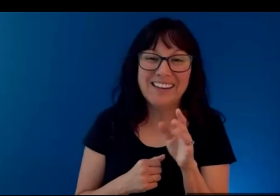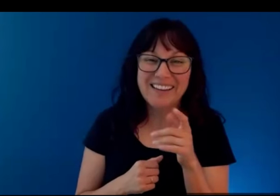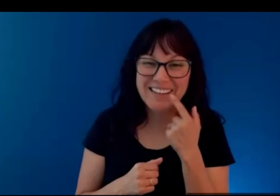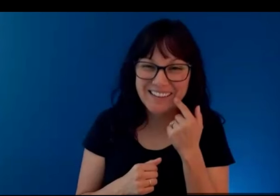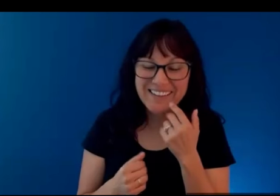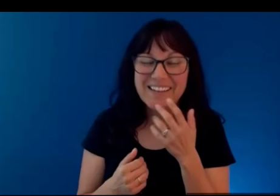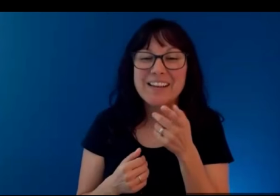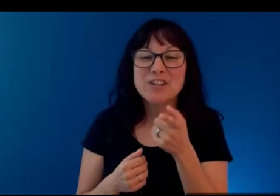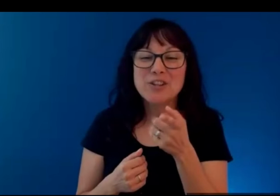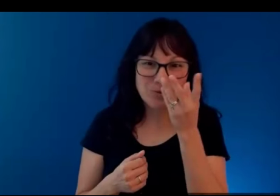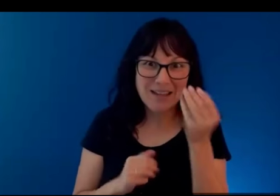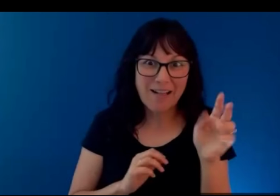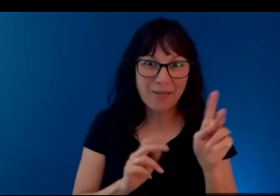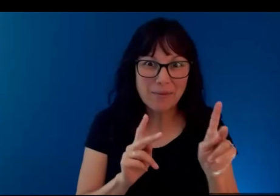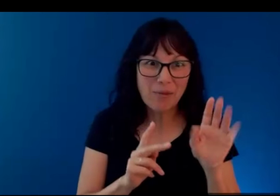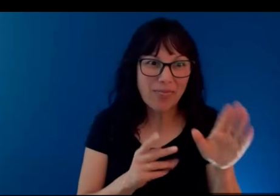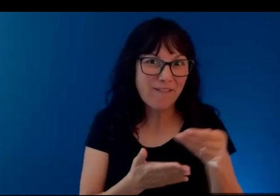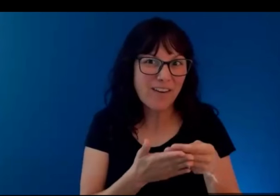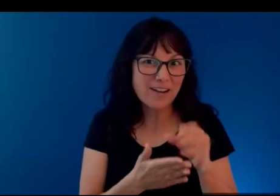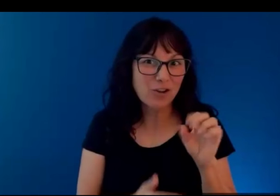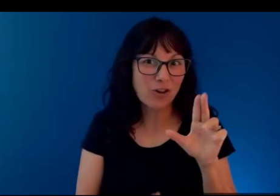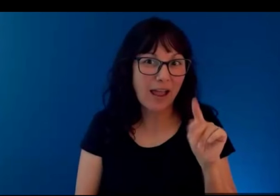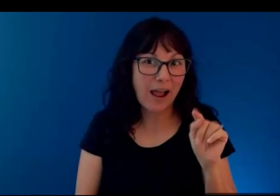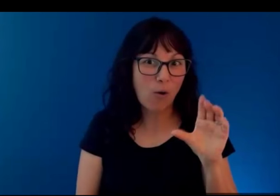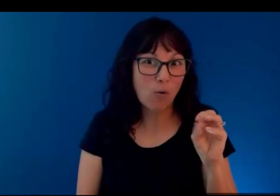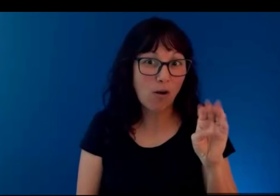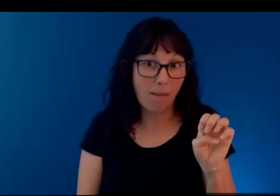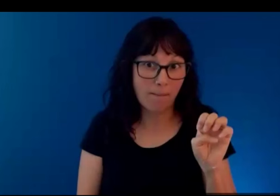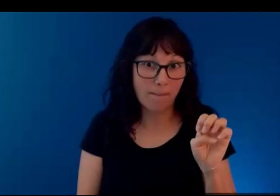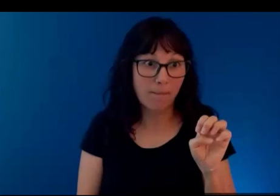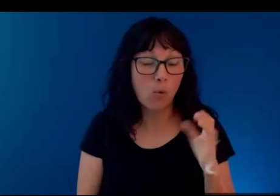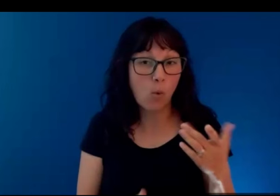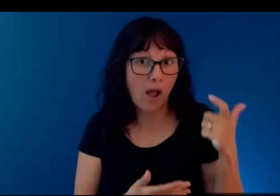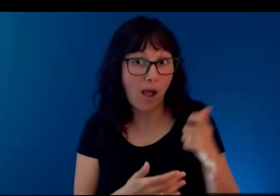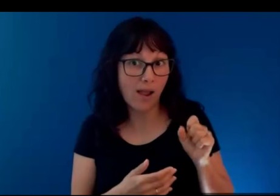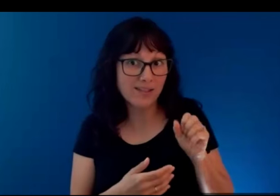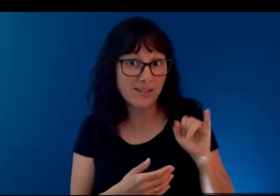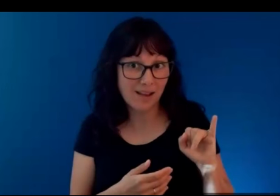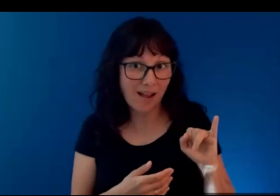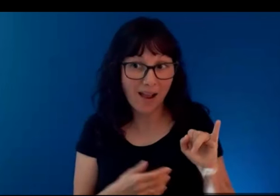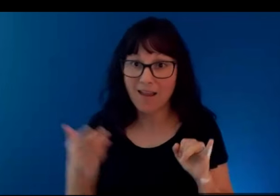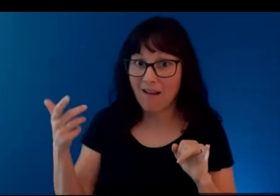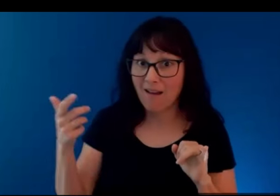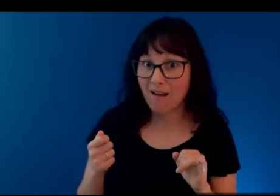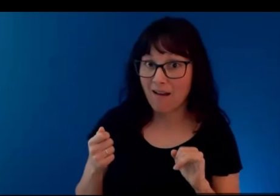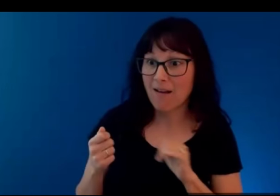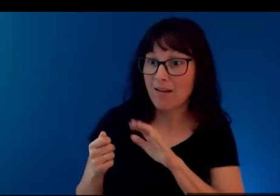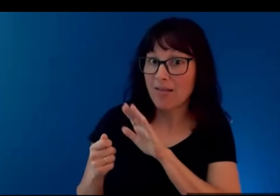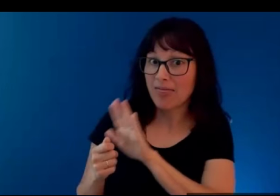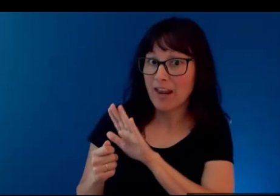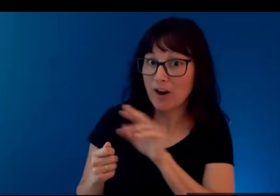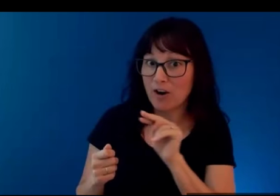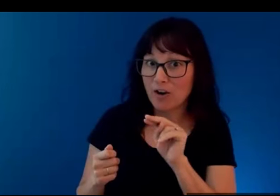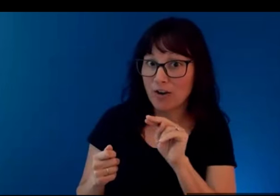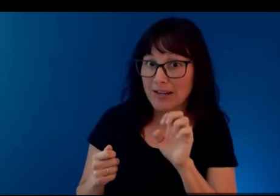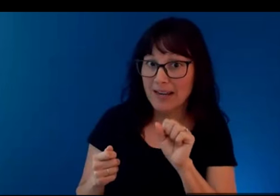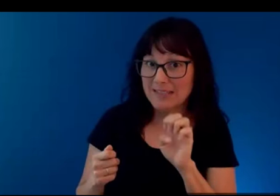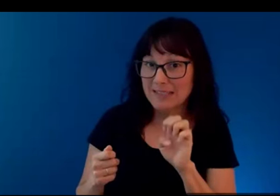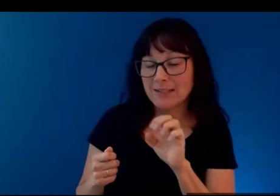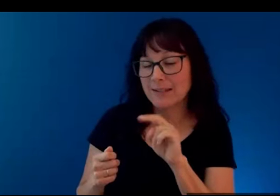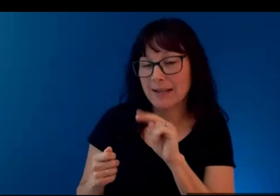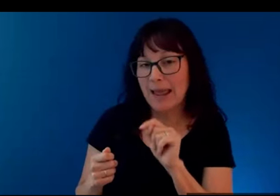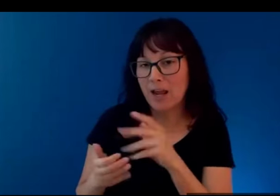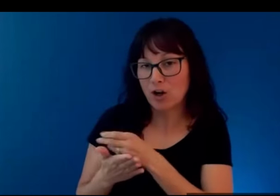to tell people their financial outcome, right? What they're getting in SSI, what they're getting in from their net earnings and